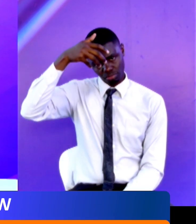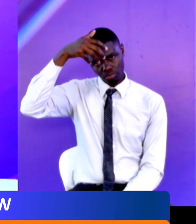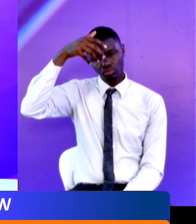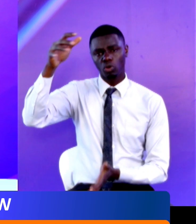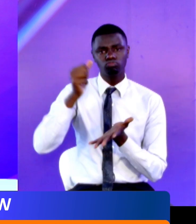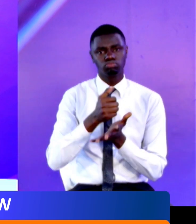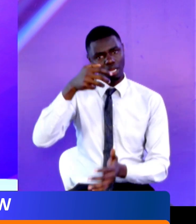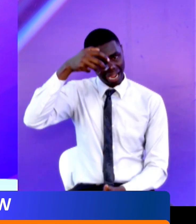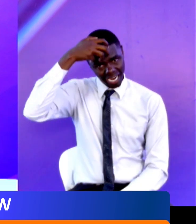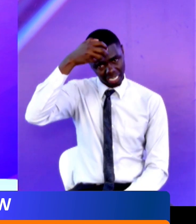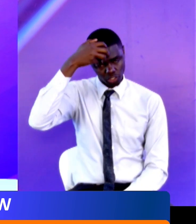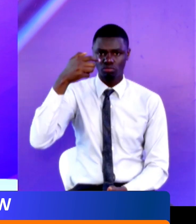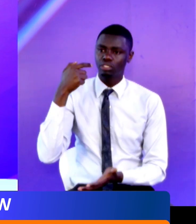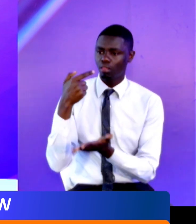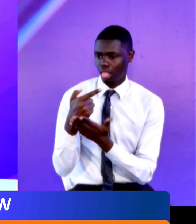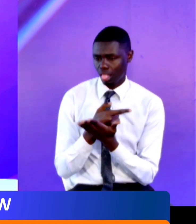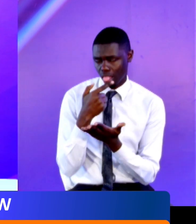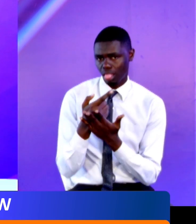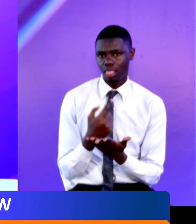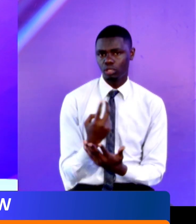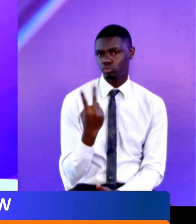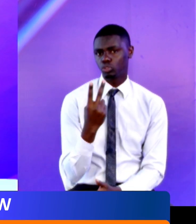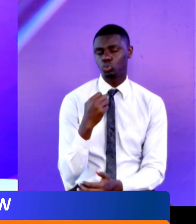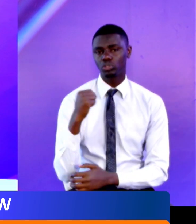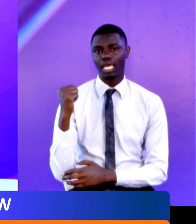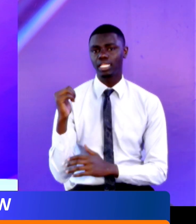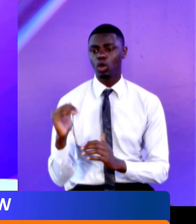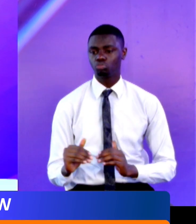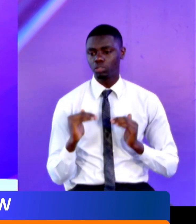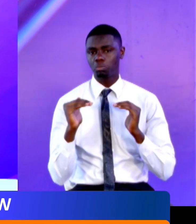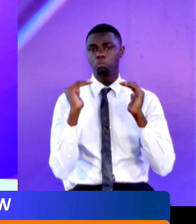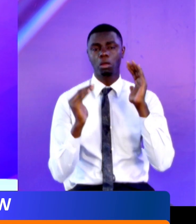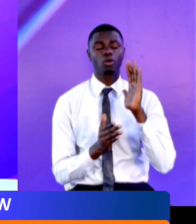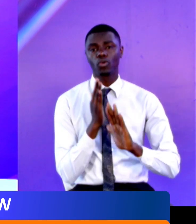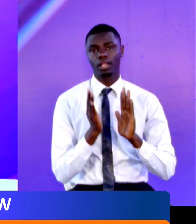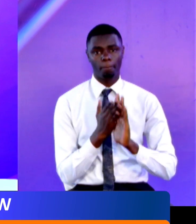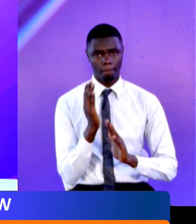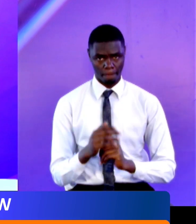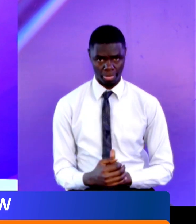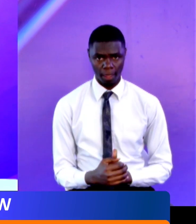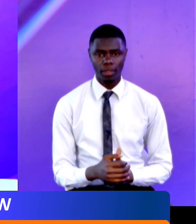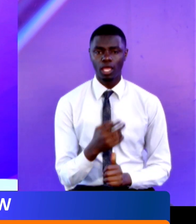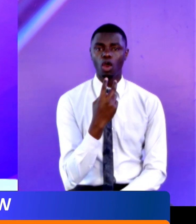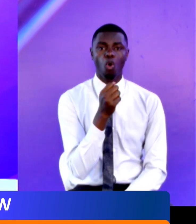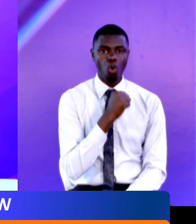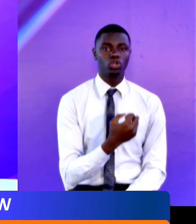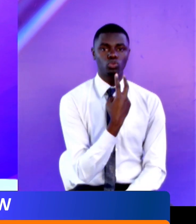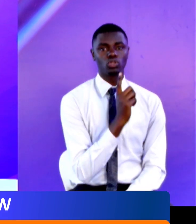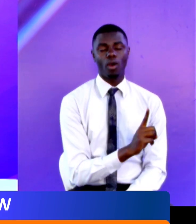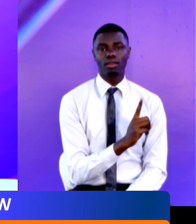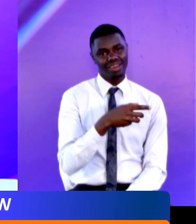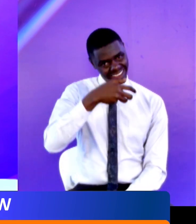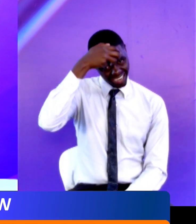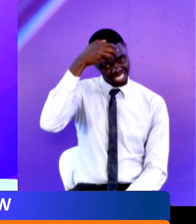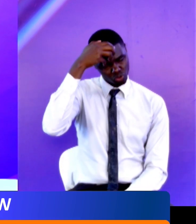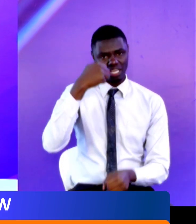Garnacho, with talks between the two Premier League sides advancing more quickly than expected. The 21-year-old Argentine has